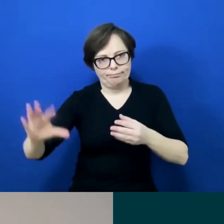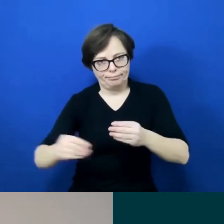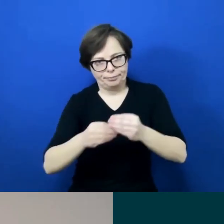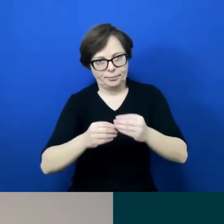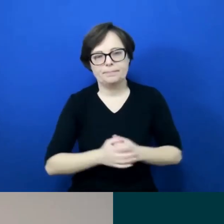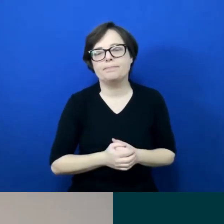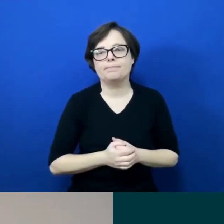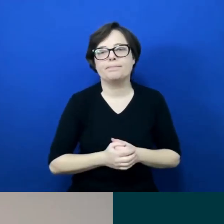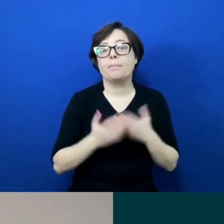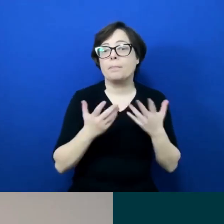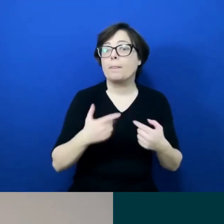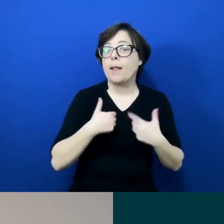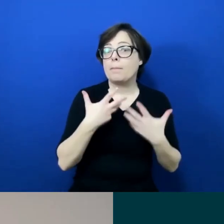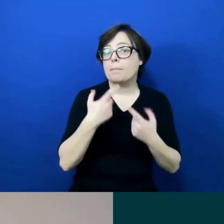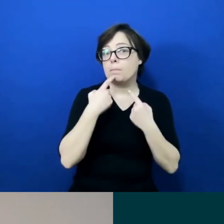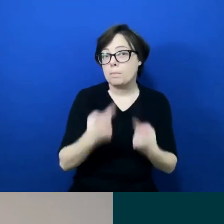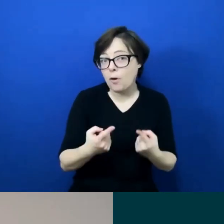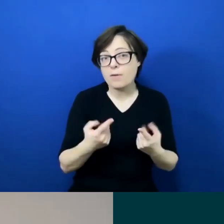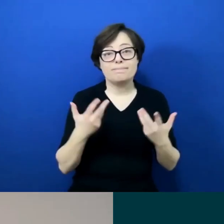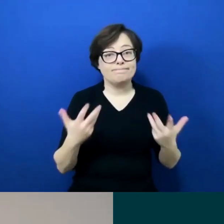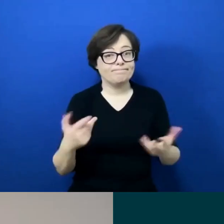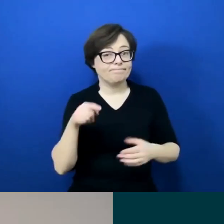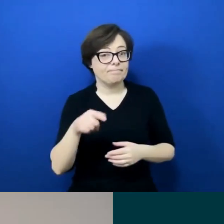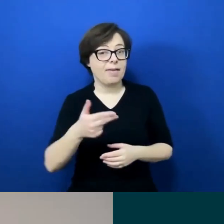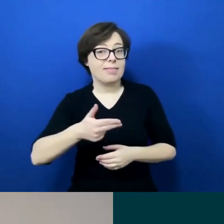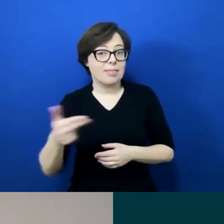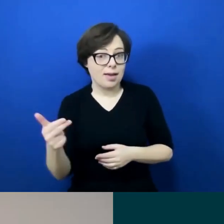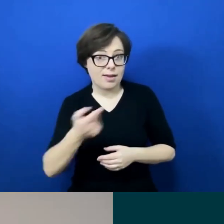Program. I'd like to say that